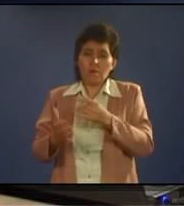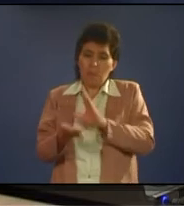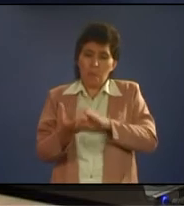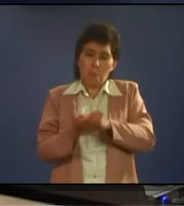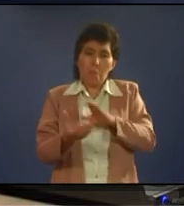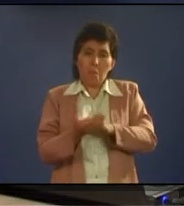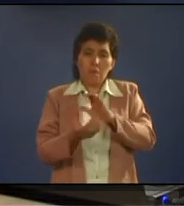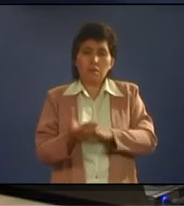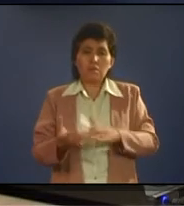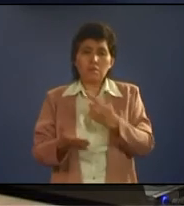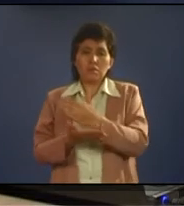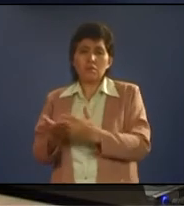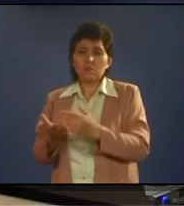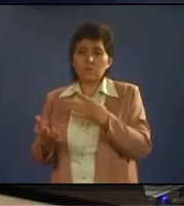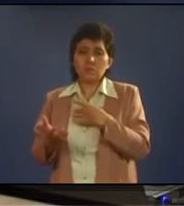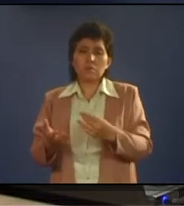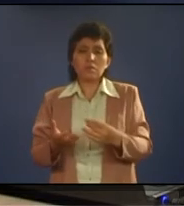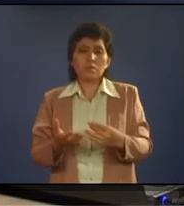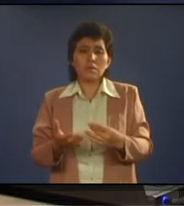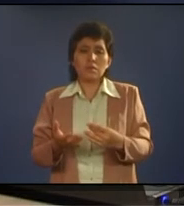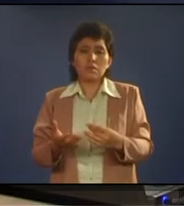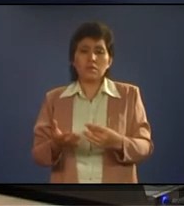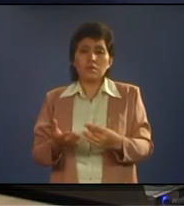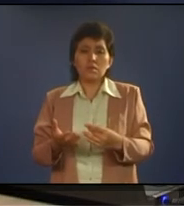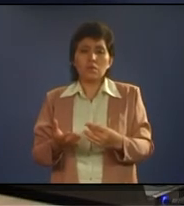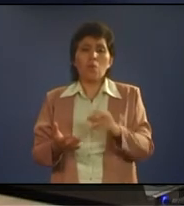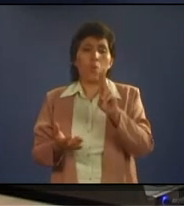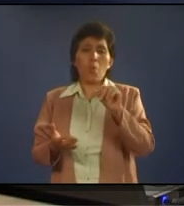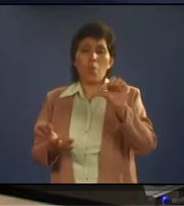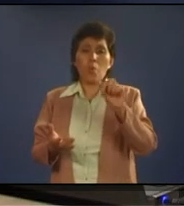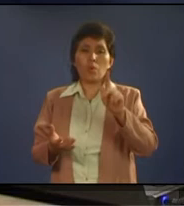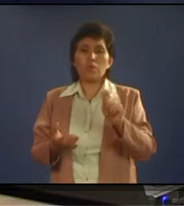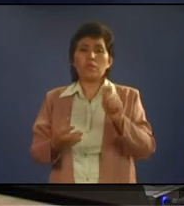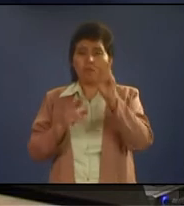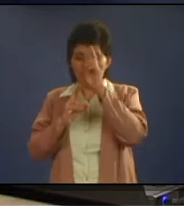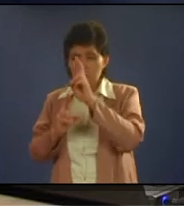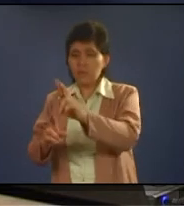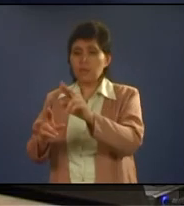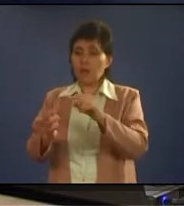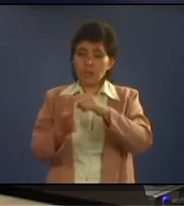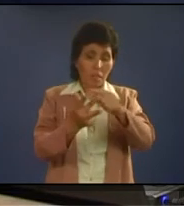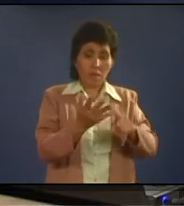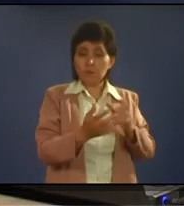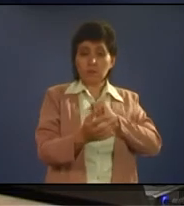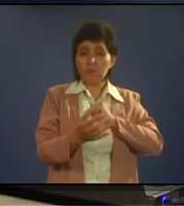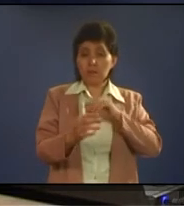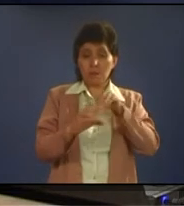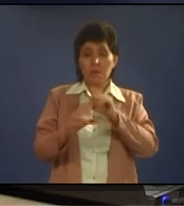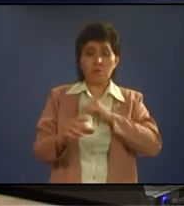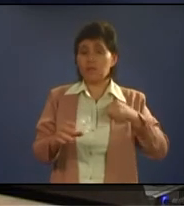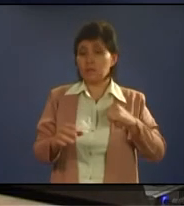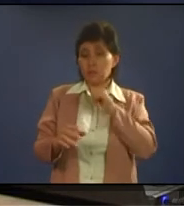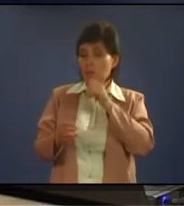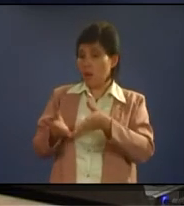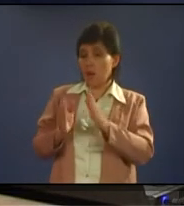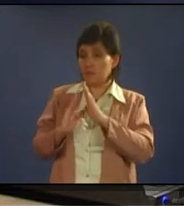Some gangsters look into human trafficking. And the one thing that they have is that they respect each other. You don't question me, I don't